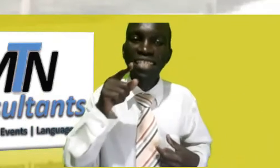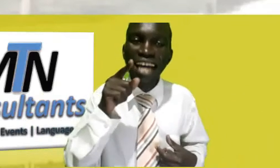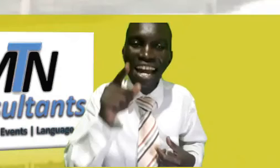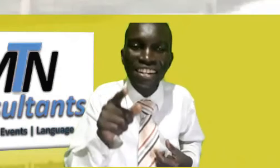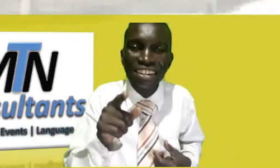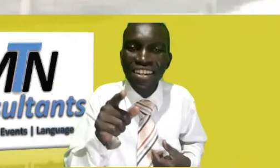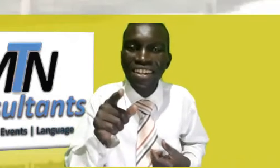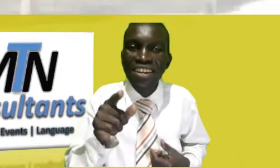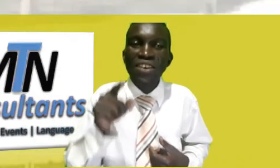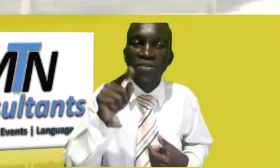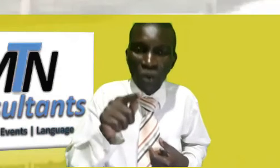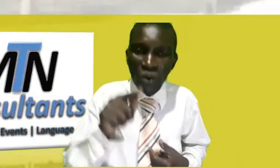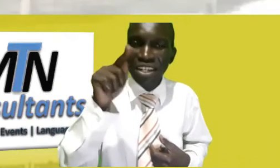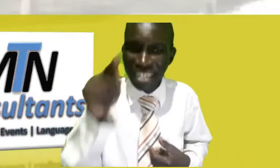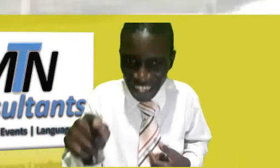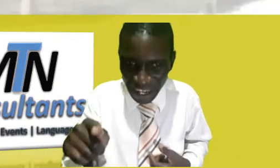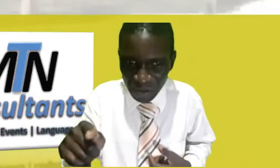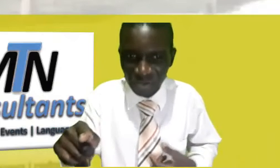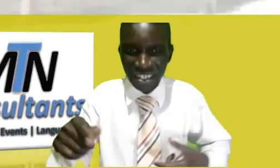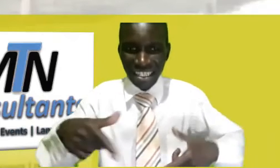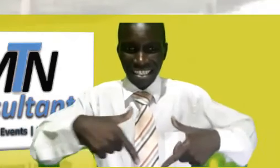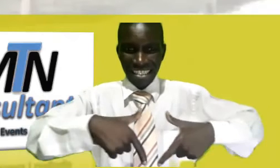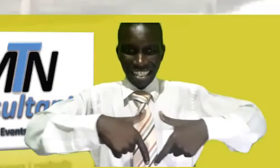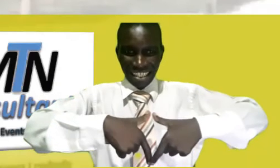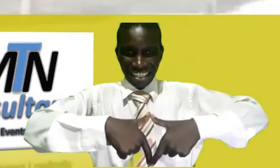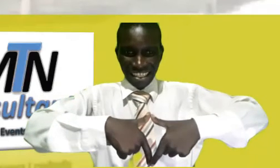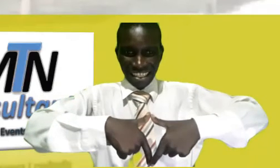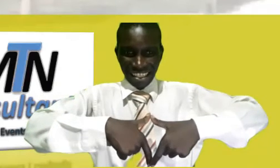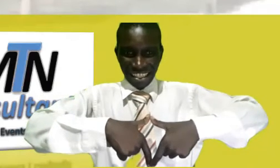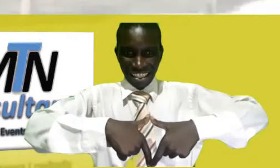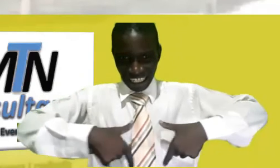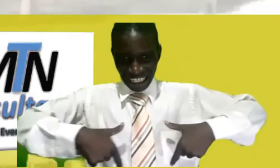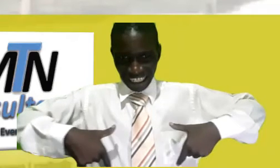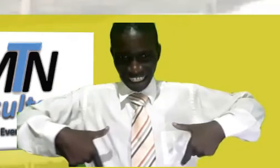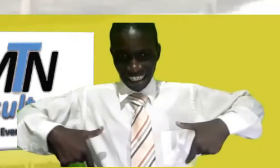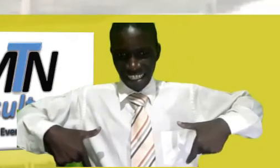the sign for name is this one.